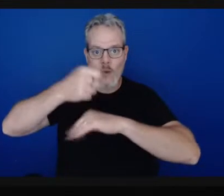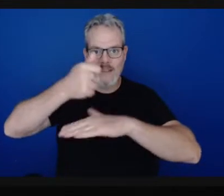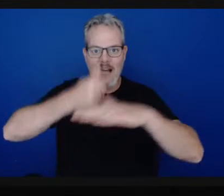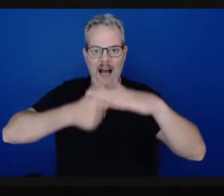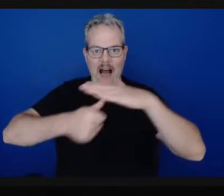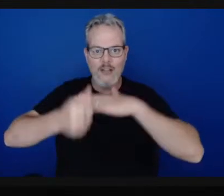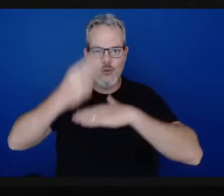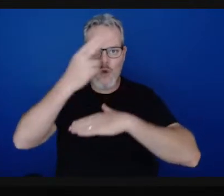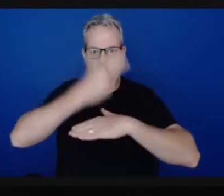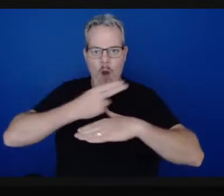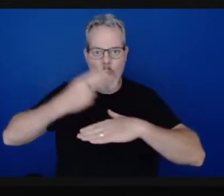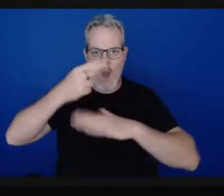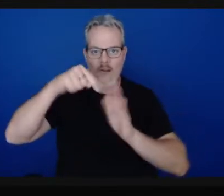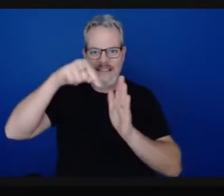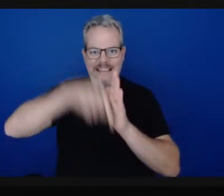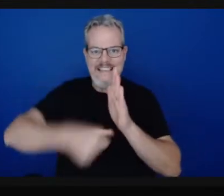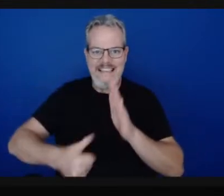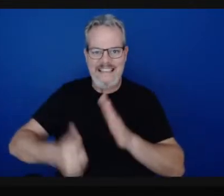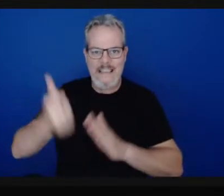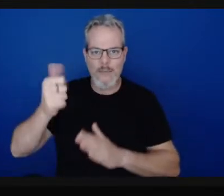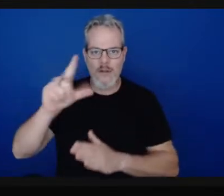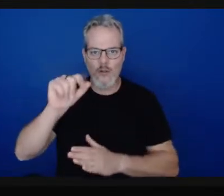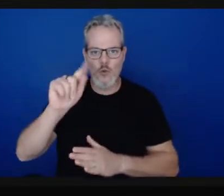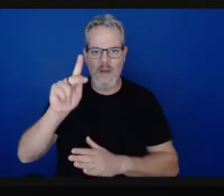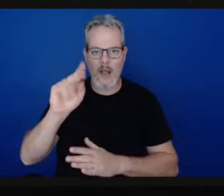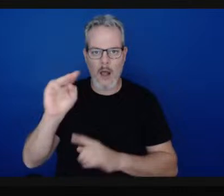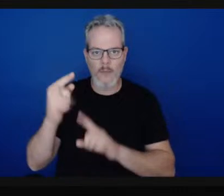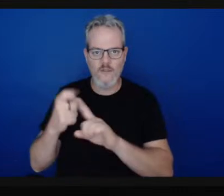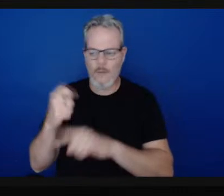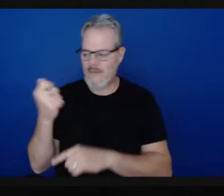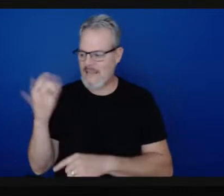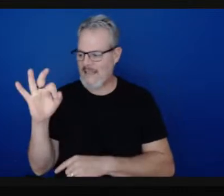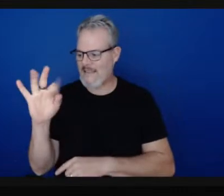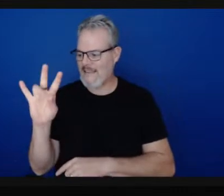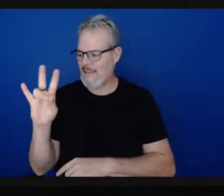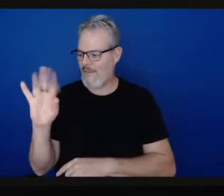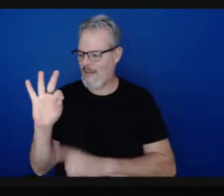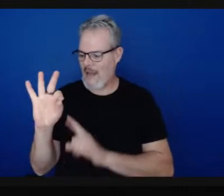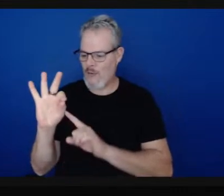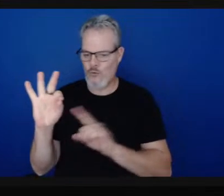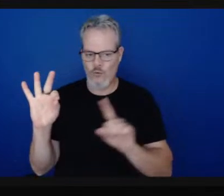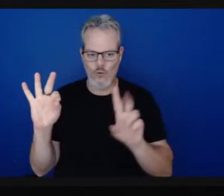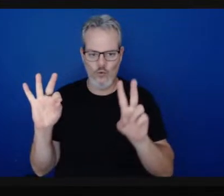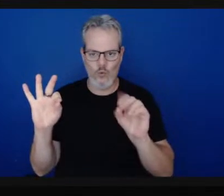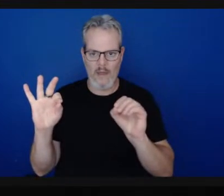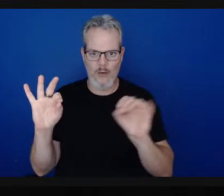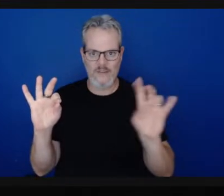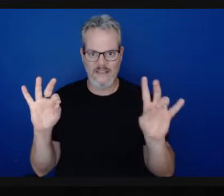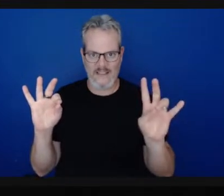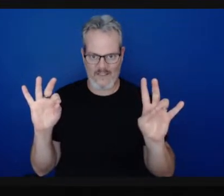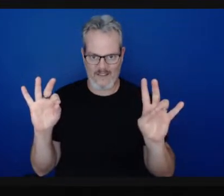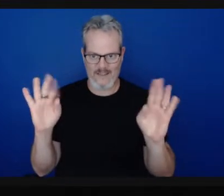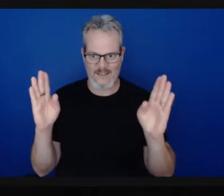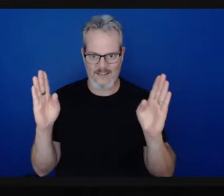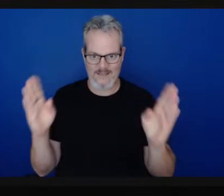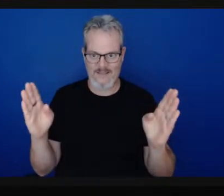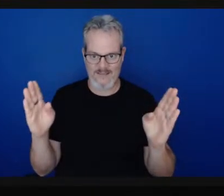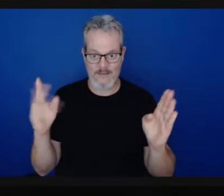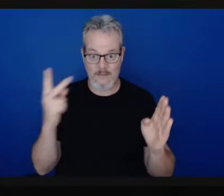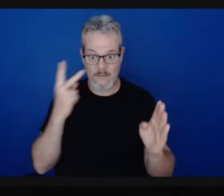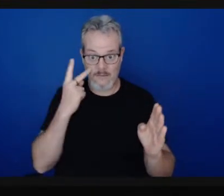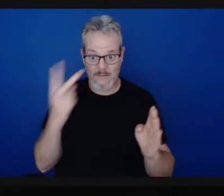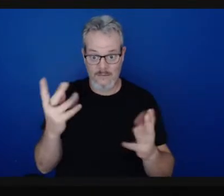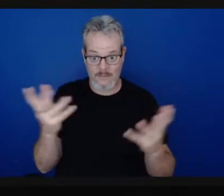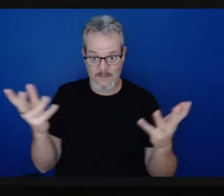deeper than 20 kilometers, from 1979 to 2007. And what you can see there is